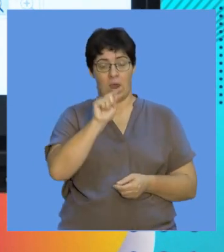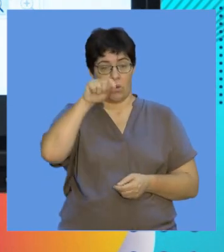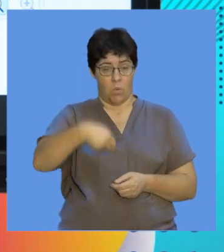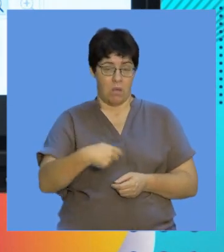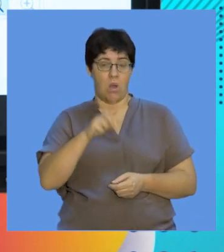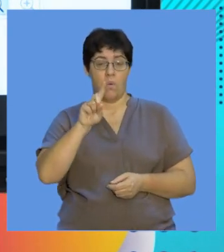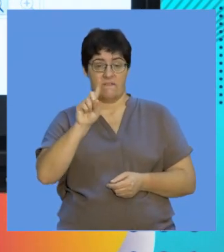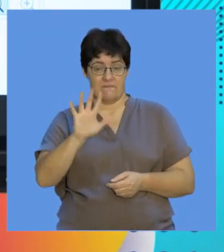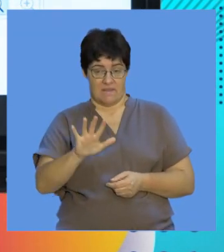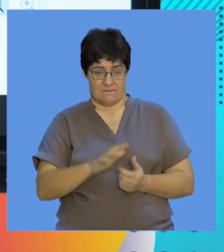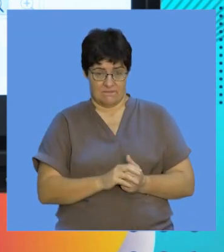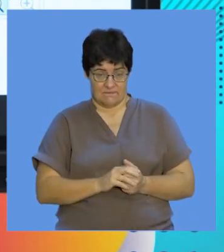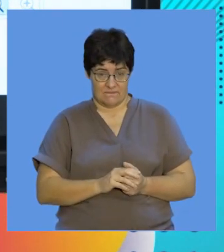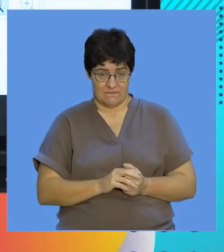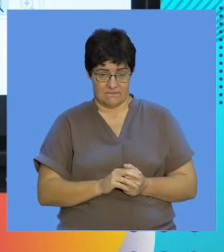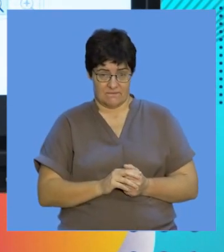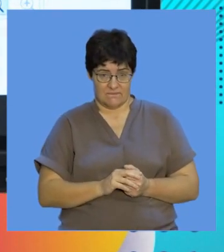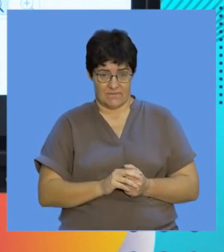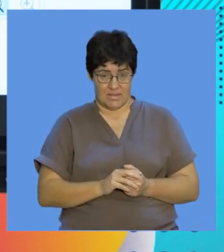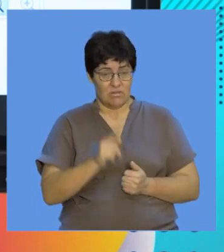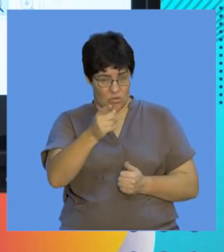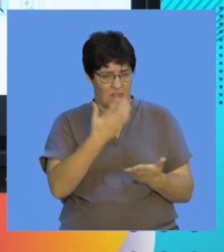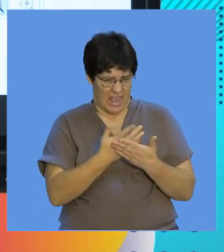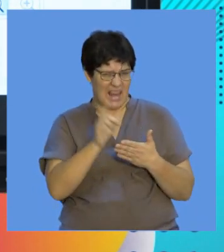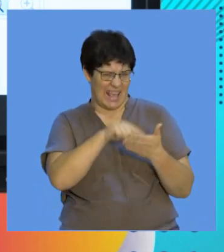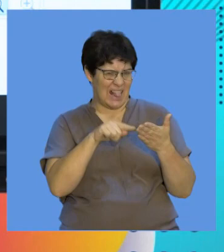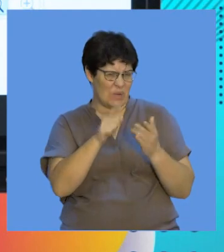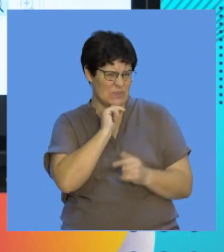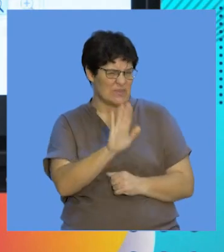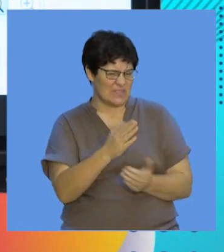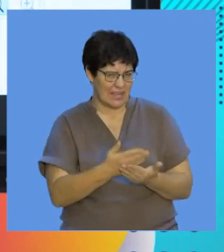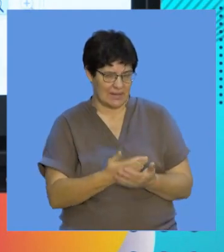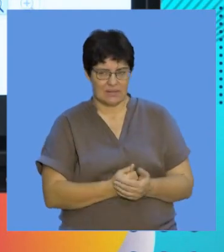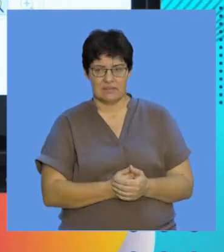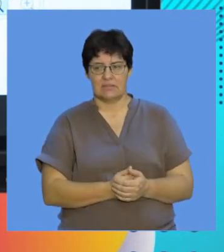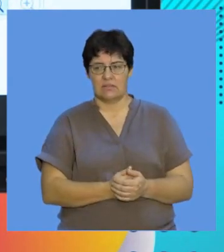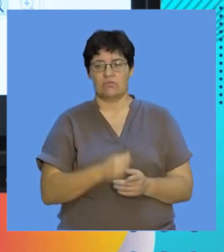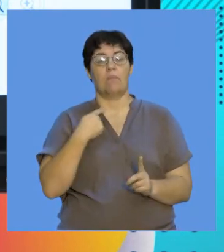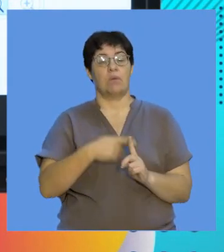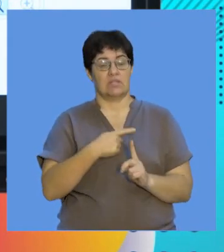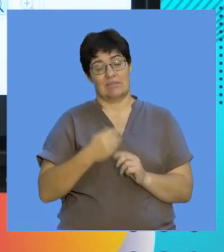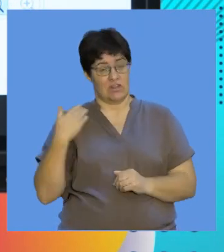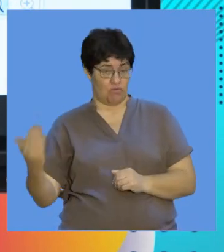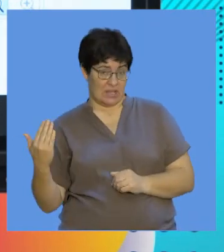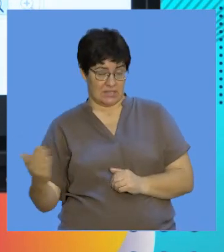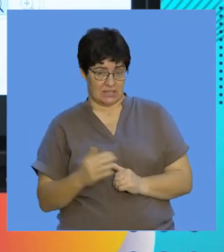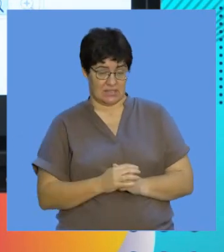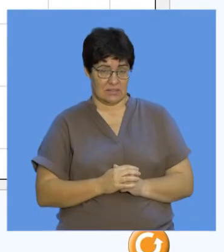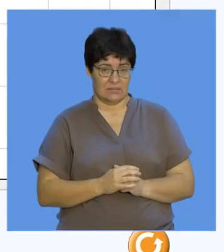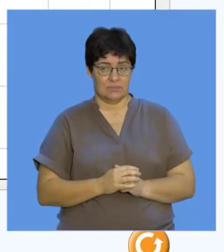doing it quickly in my head. You guys can do it on your calculators, okay? But it's positive, so it's to the right. So let's see what